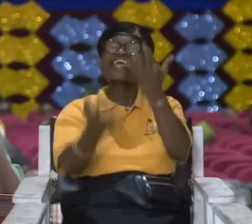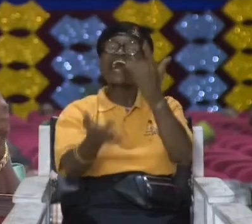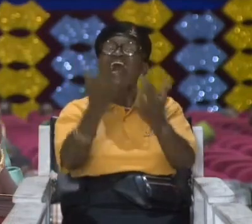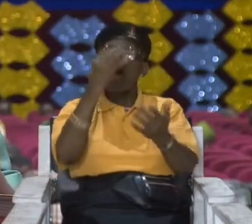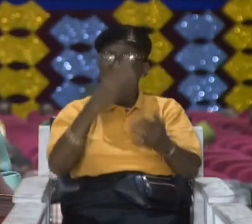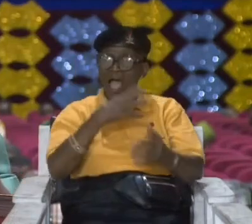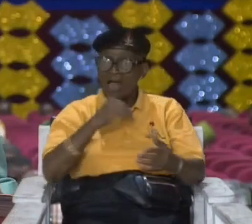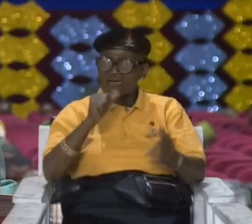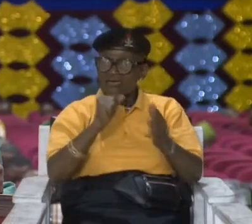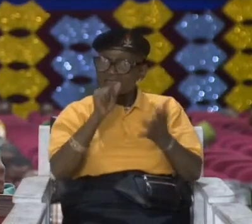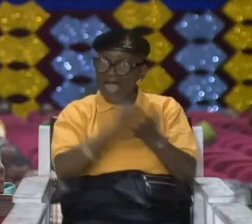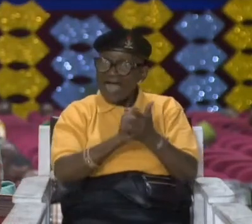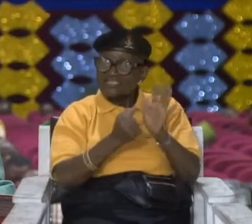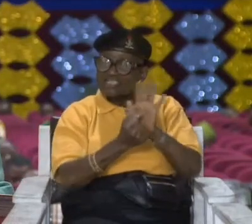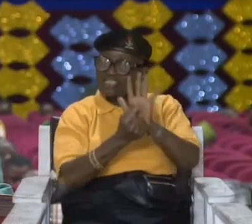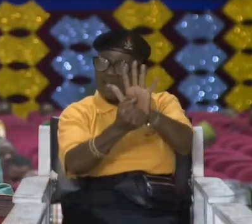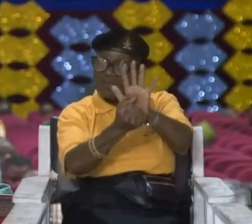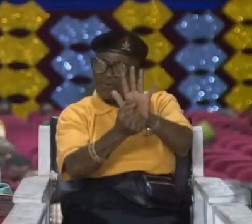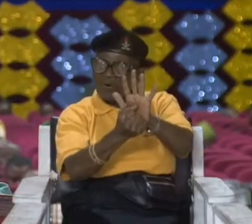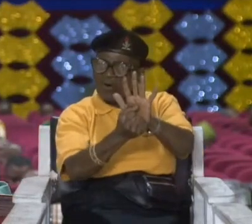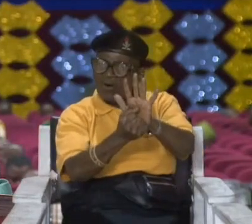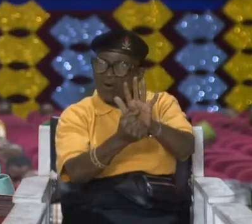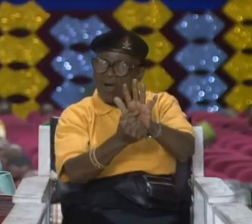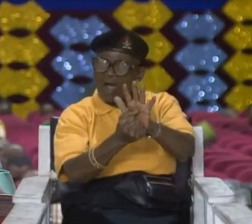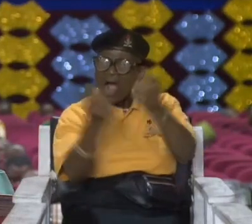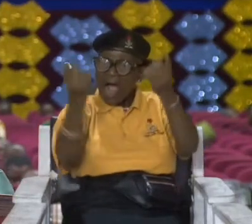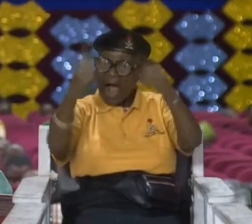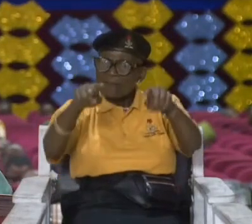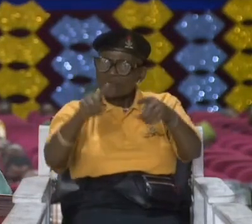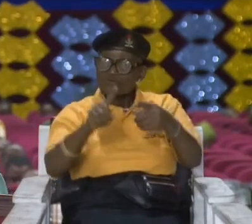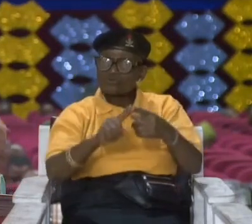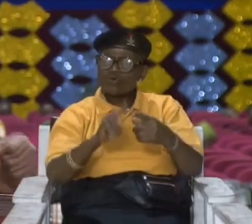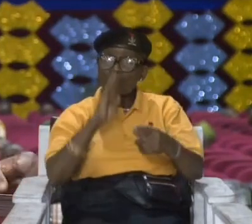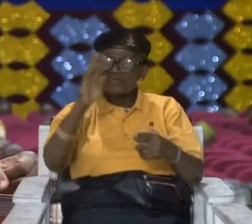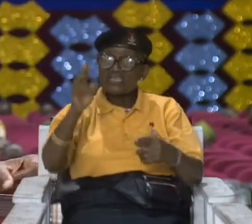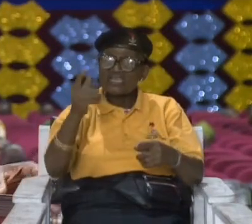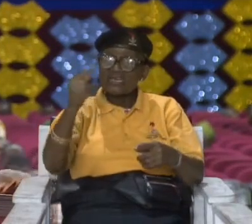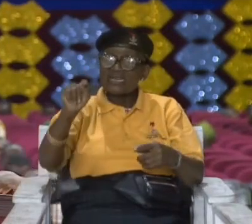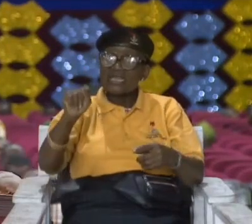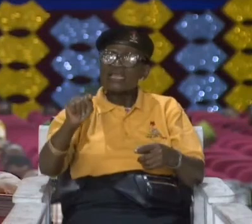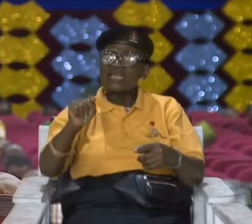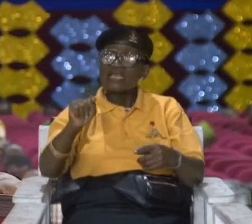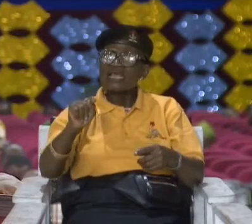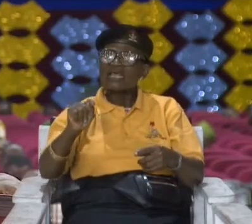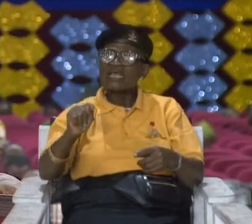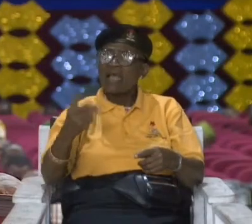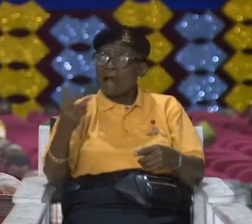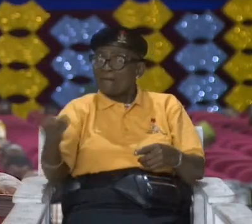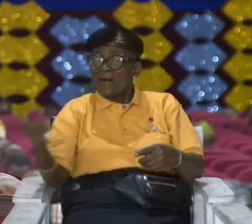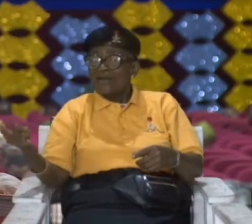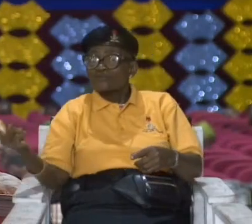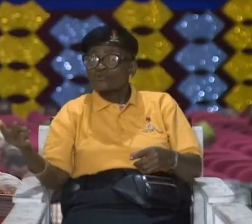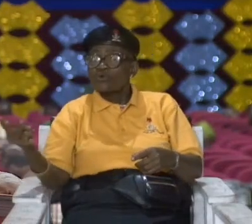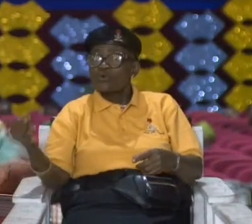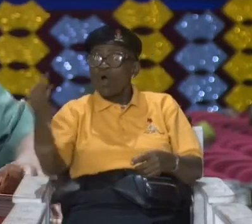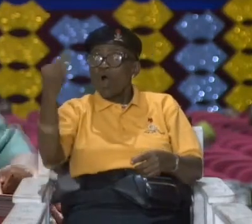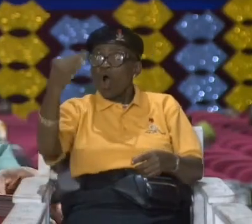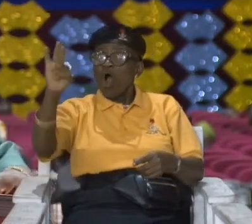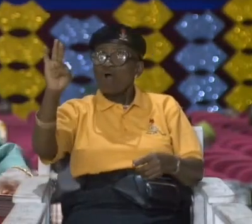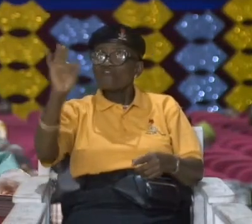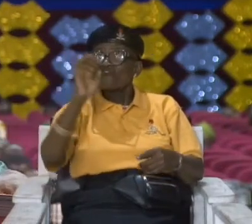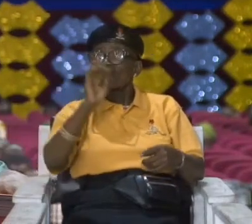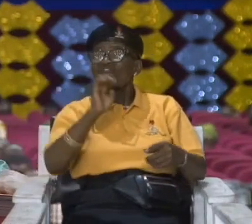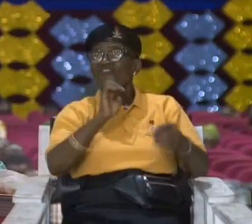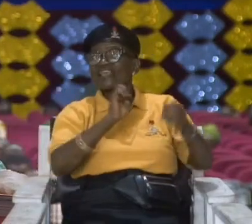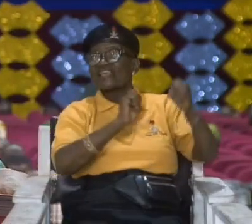and that symbol happens to be the mantle of Elijah. So when we